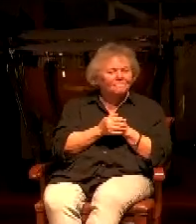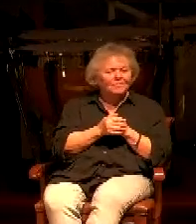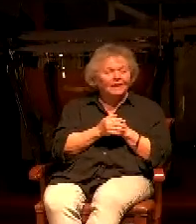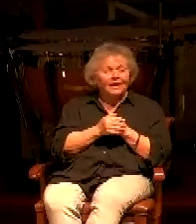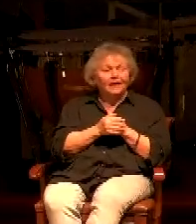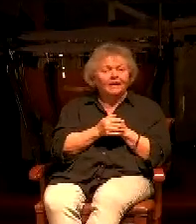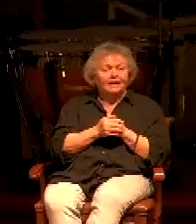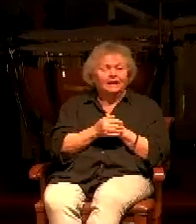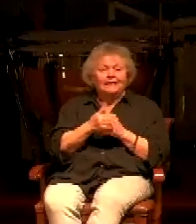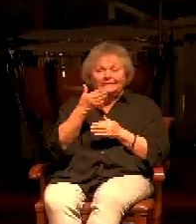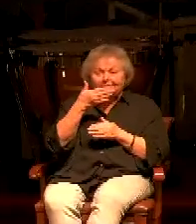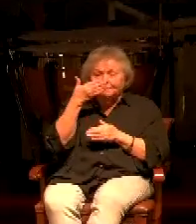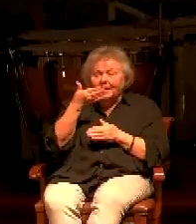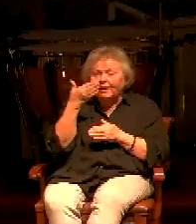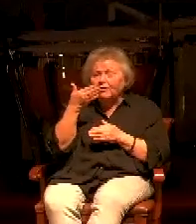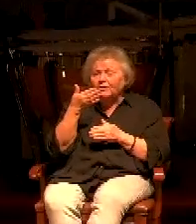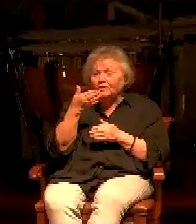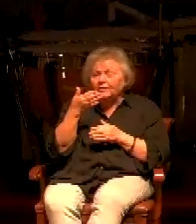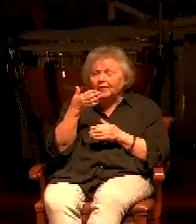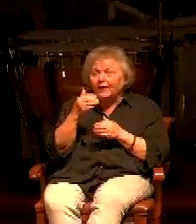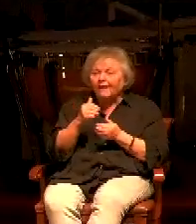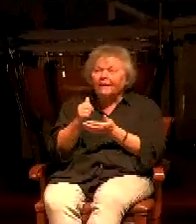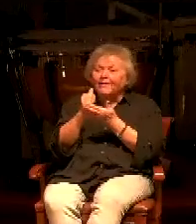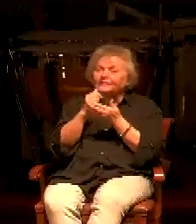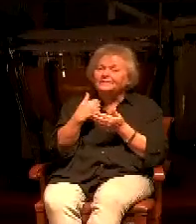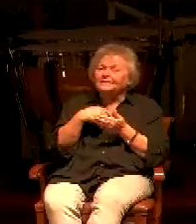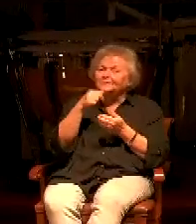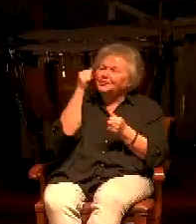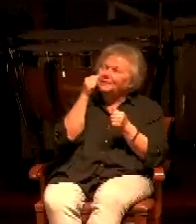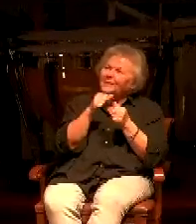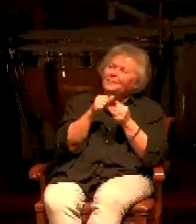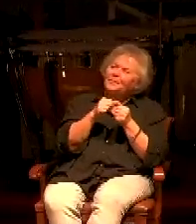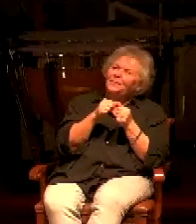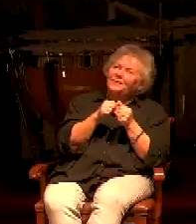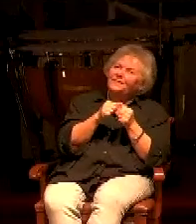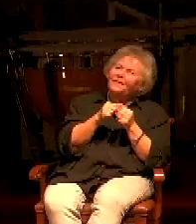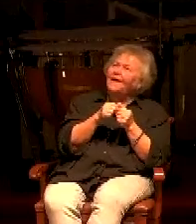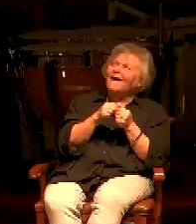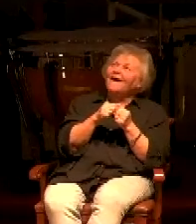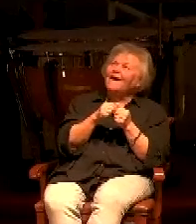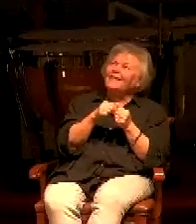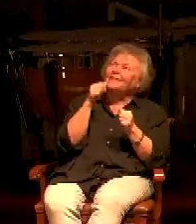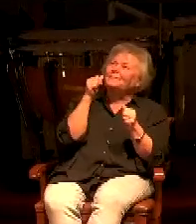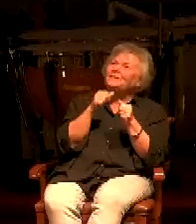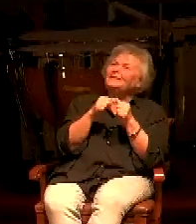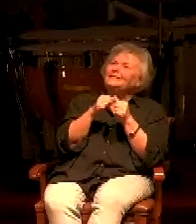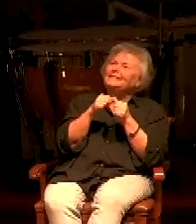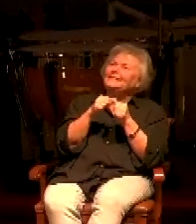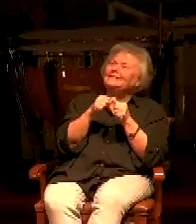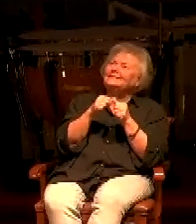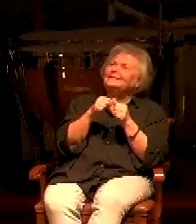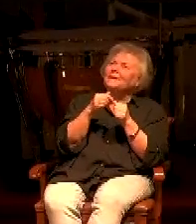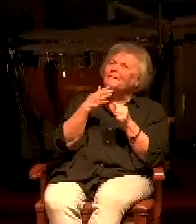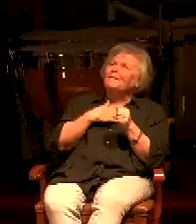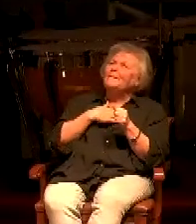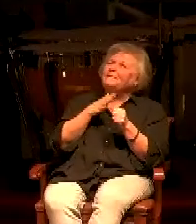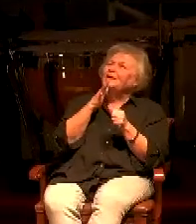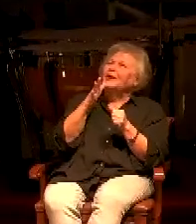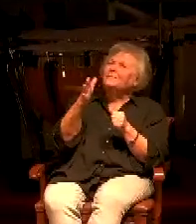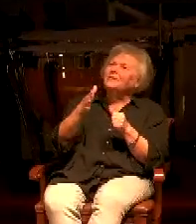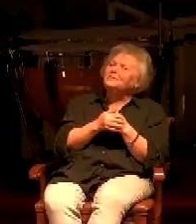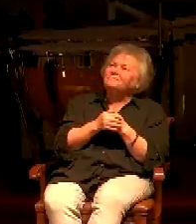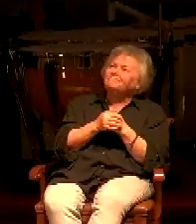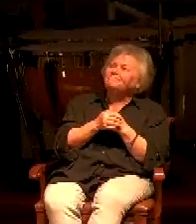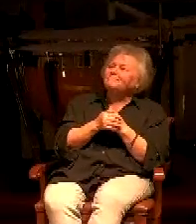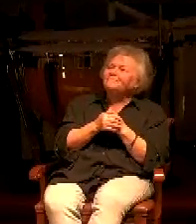Smells bring back memories. We remember things. "Oh, that reminded me of my grandmother. That reminded me